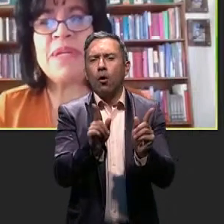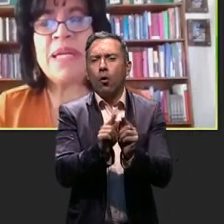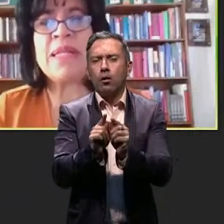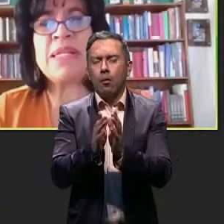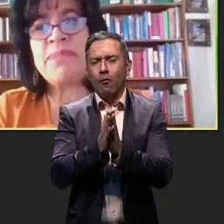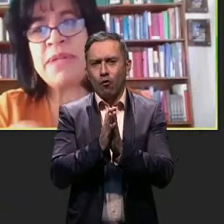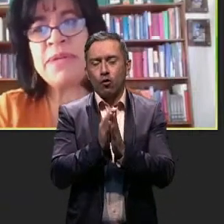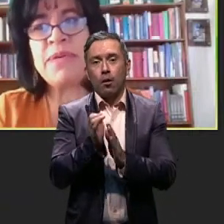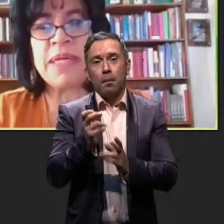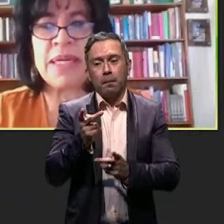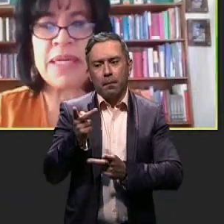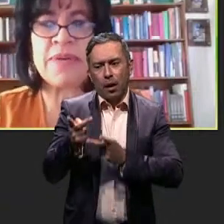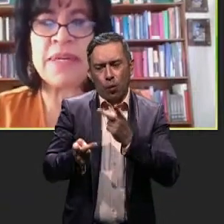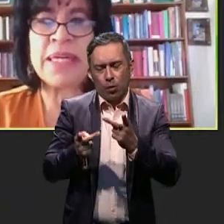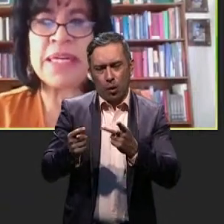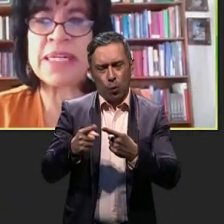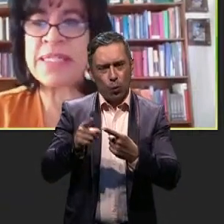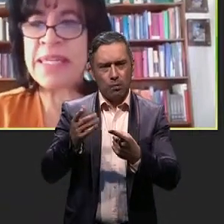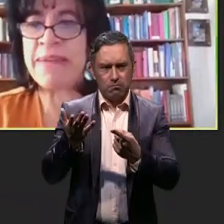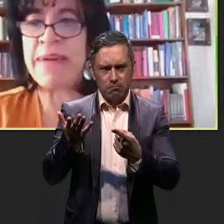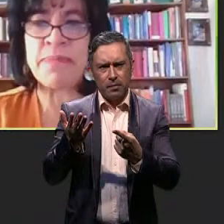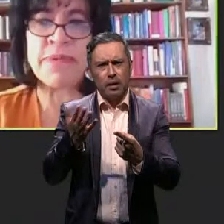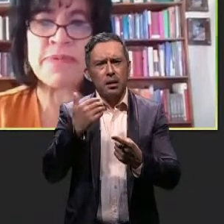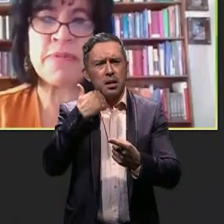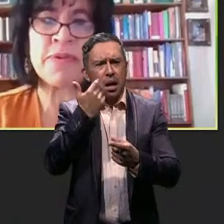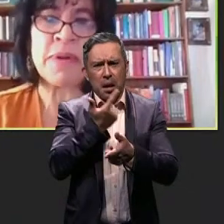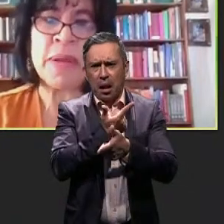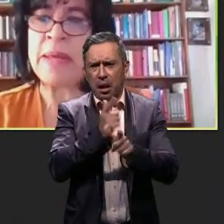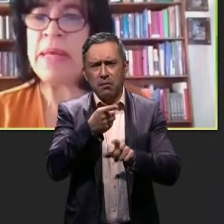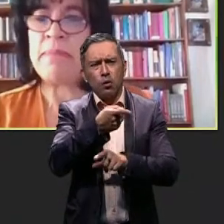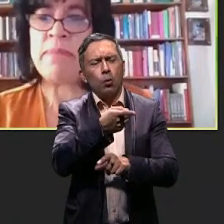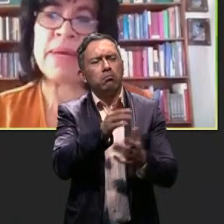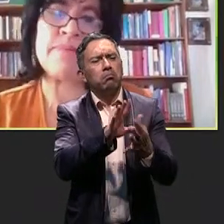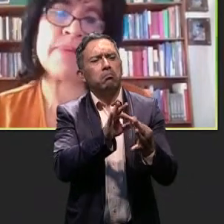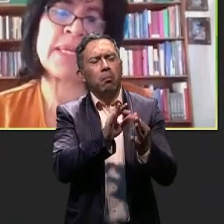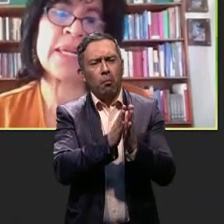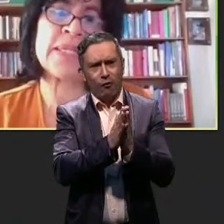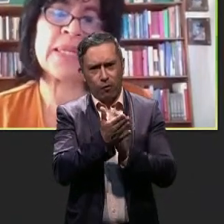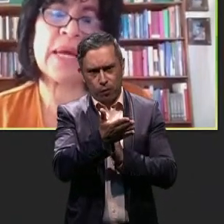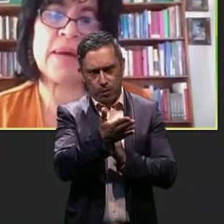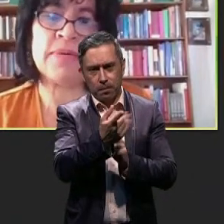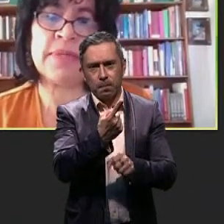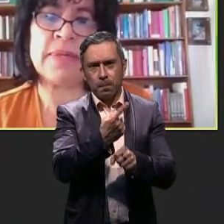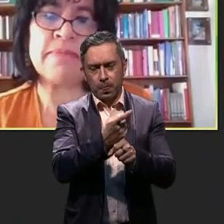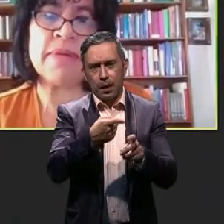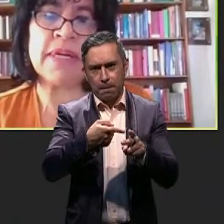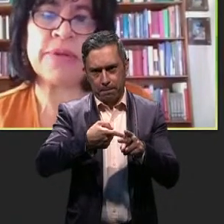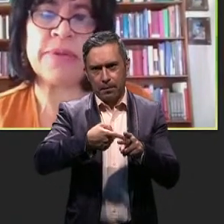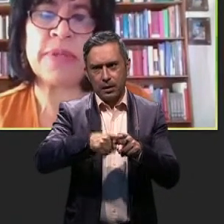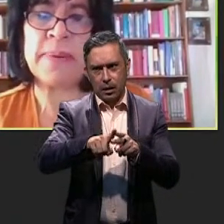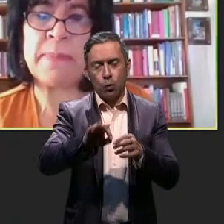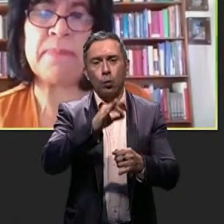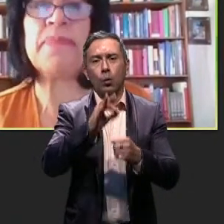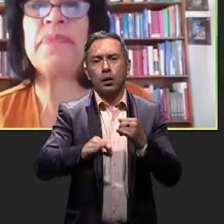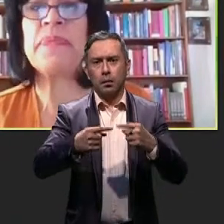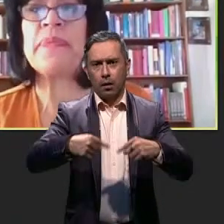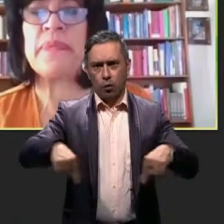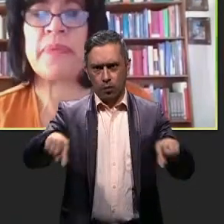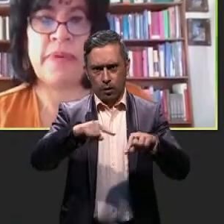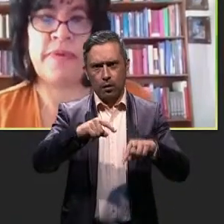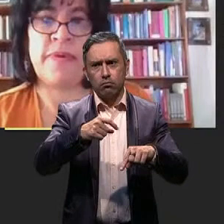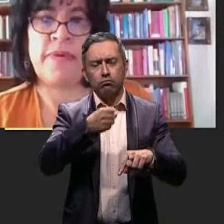Please, very short interventions. The questions are very long, but if you have some remarks to start our